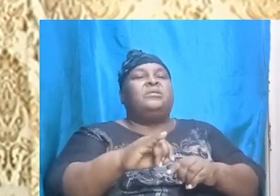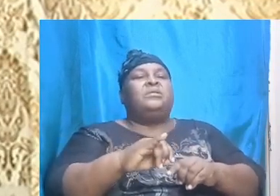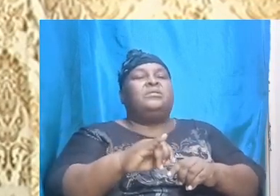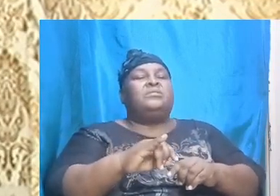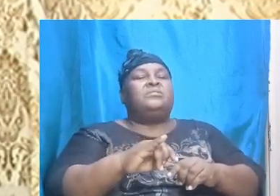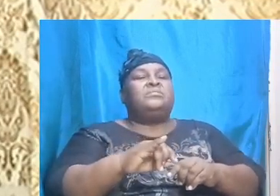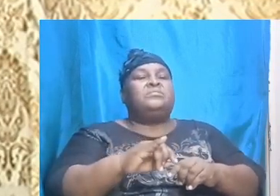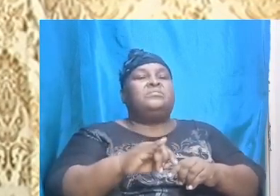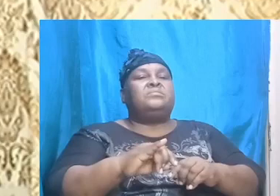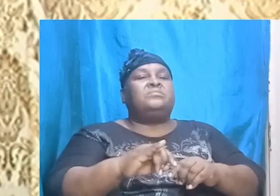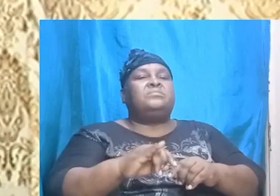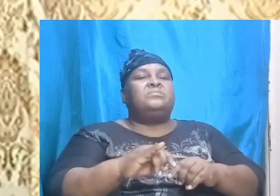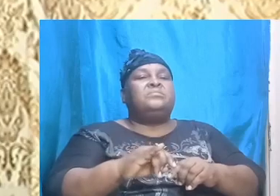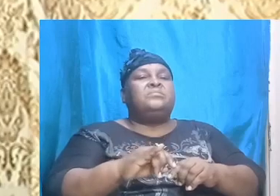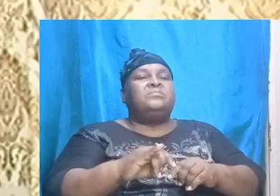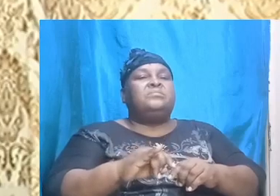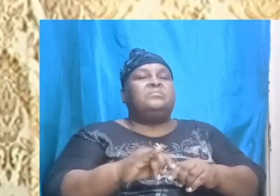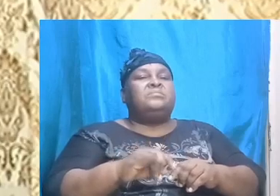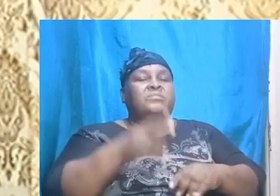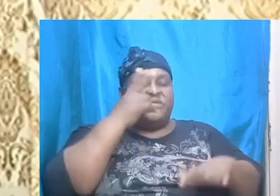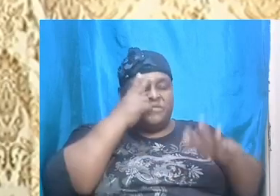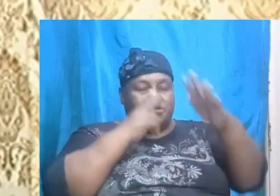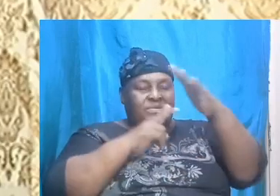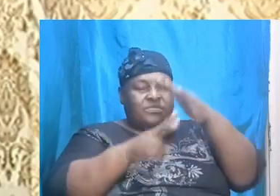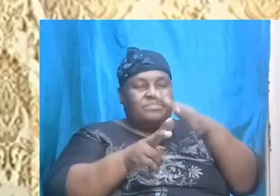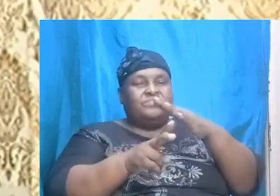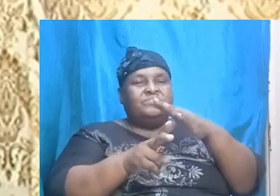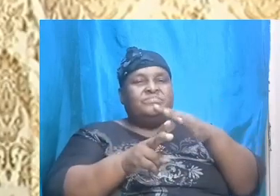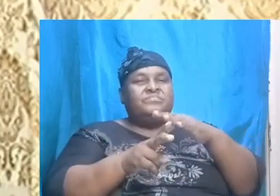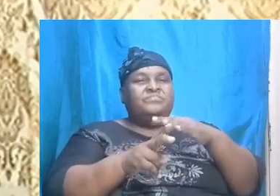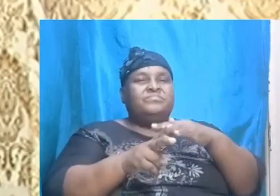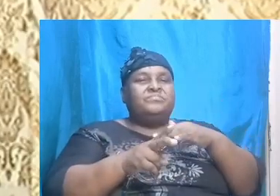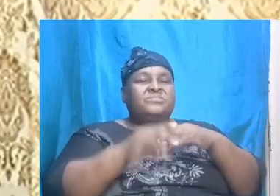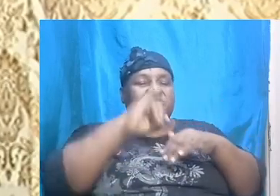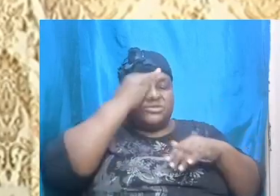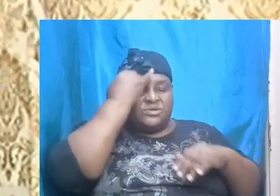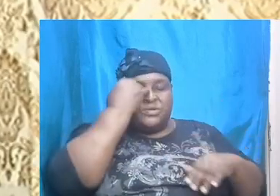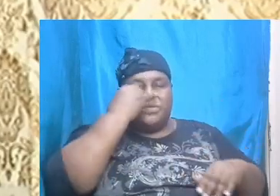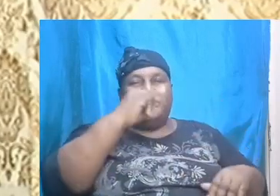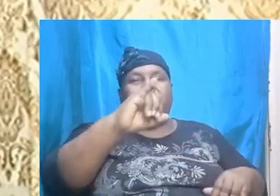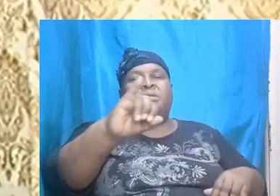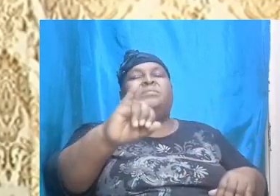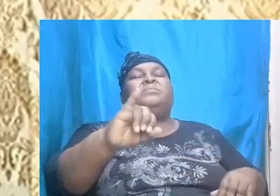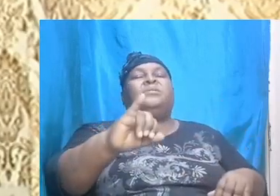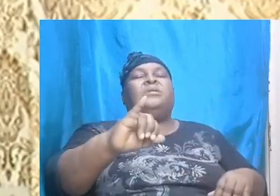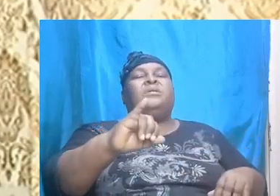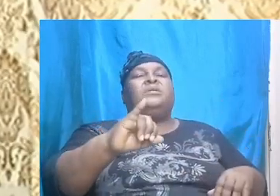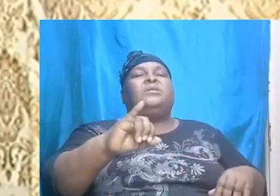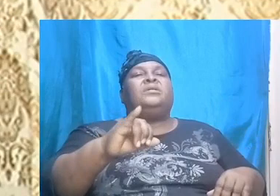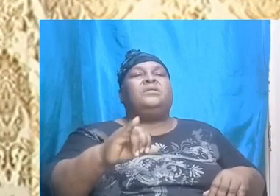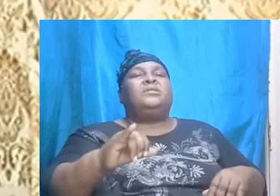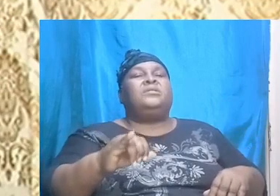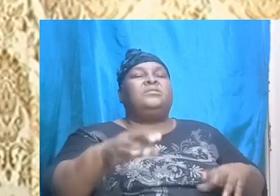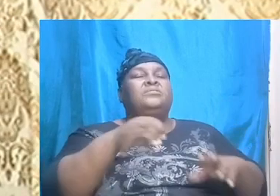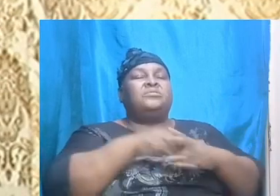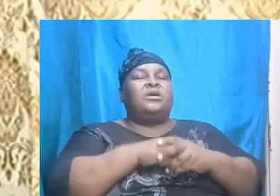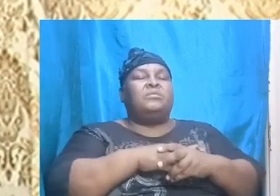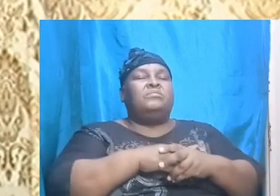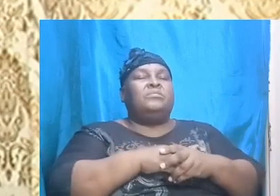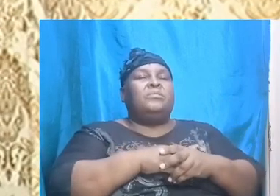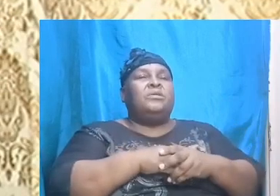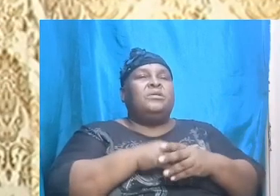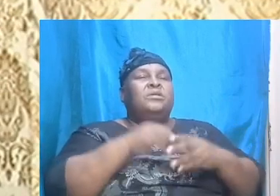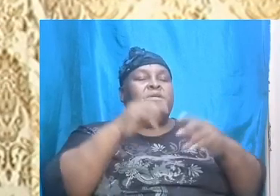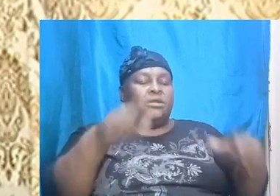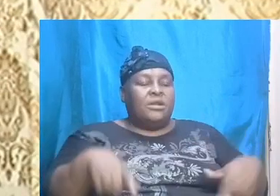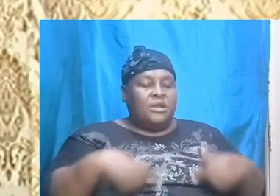and a exilic prophet, in the sense that he existed during the Babylonian captivity and existed before. So he lived during the